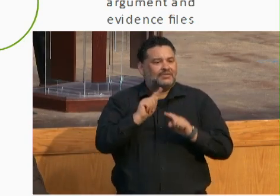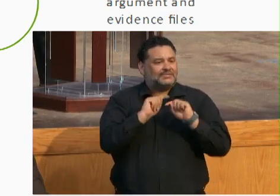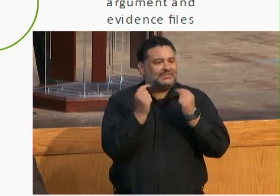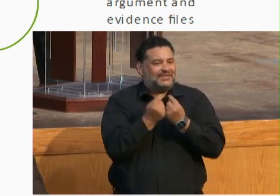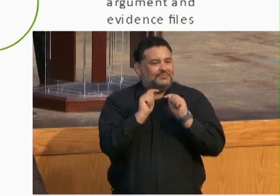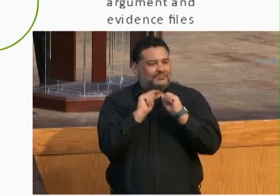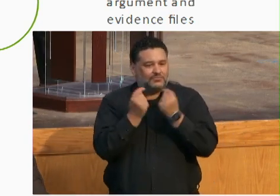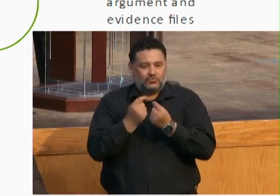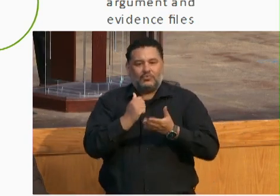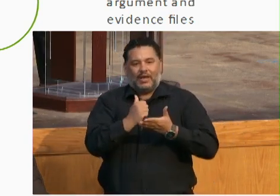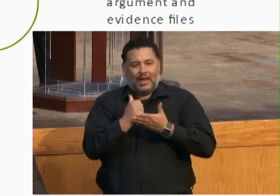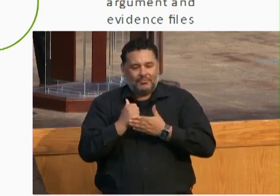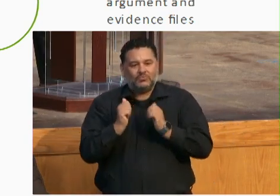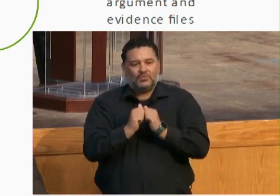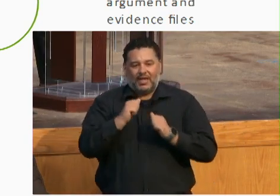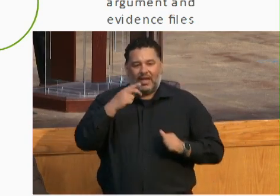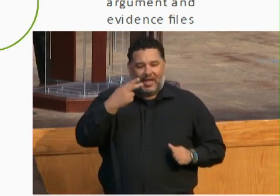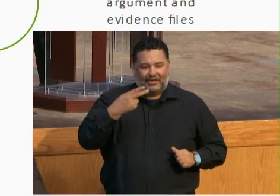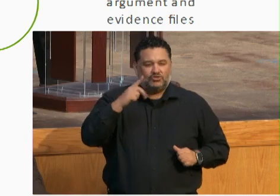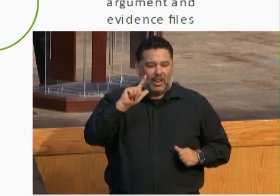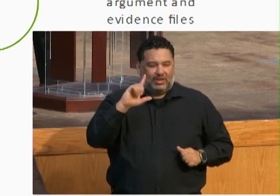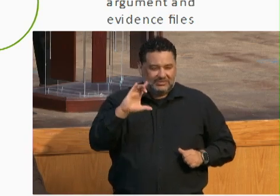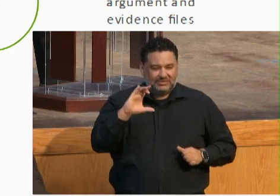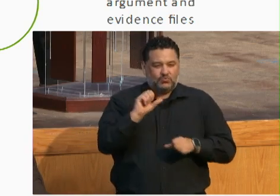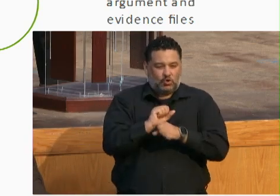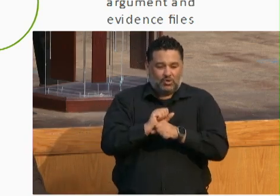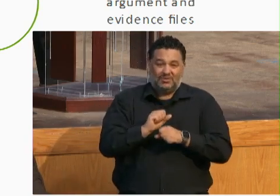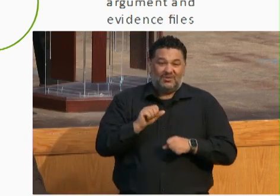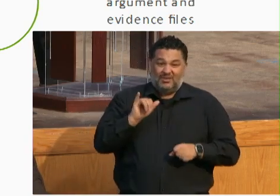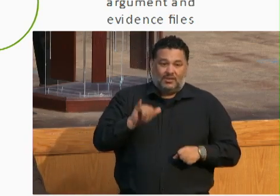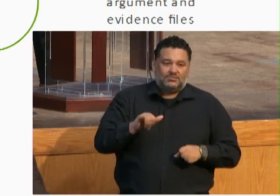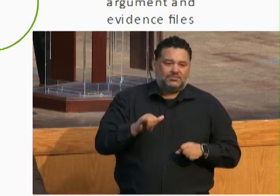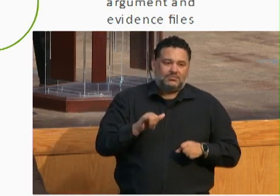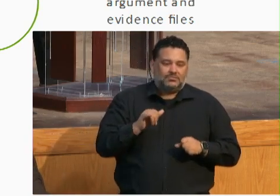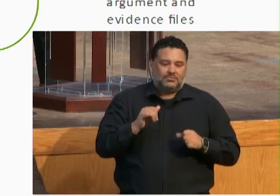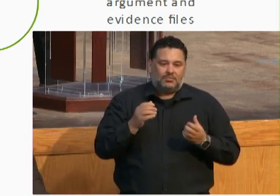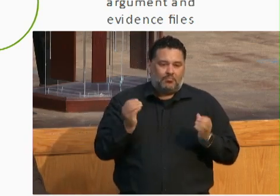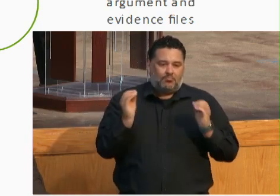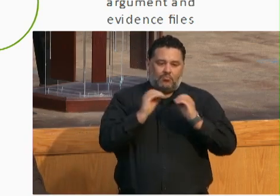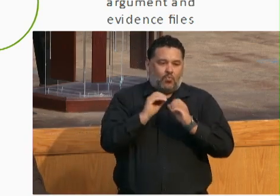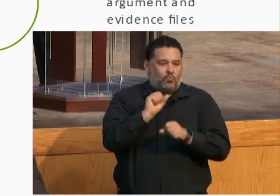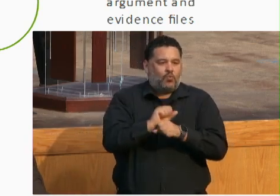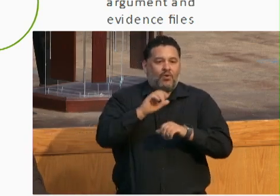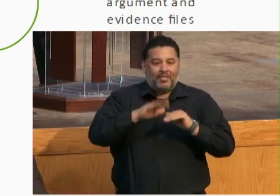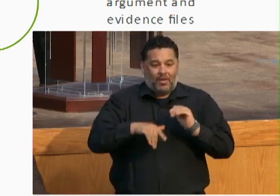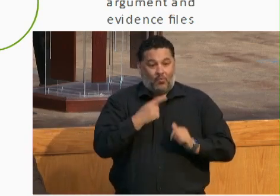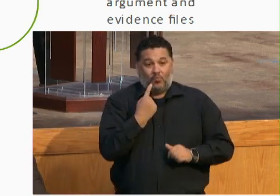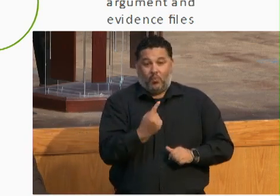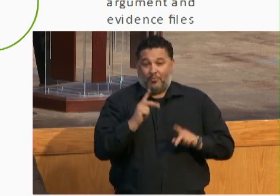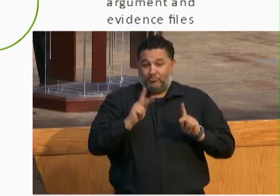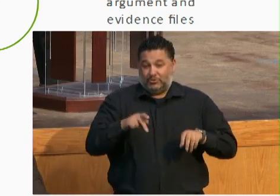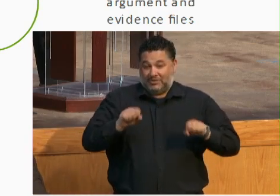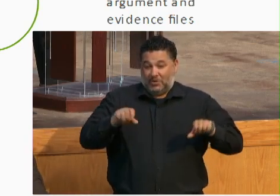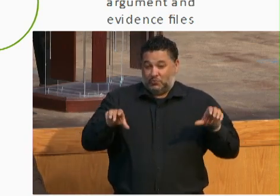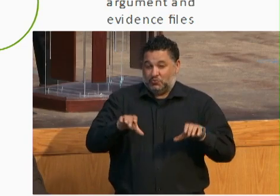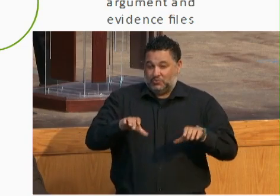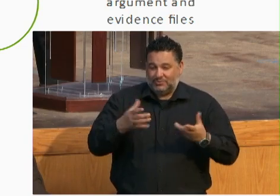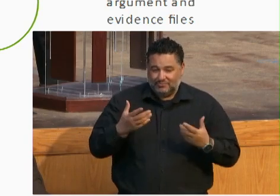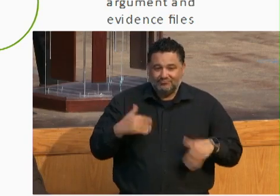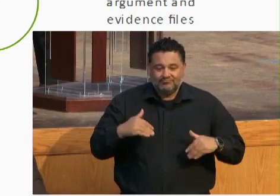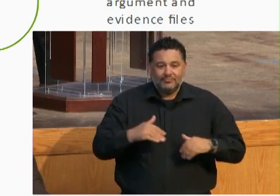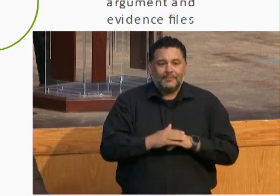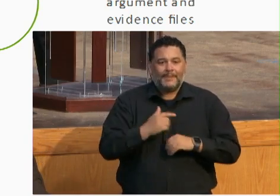us with the HLC work, because this is far more work than, you know, a single person can do. I appreciate the